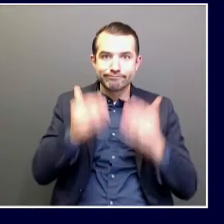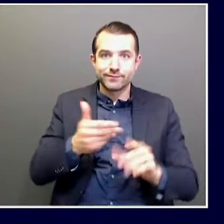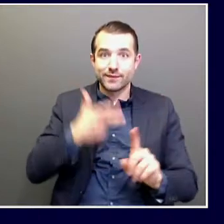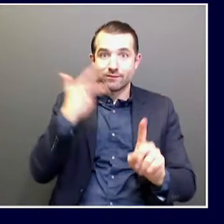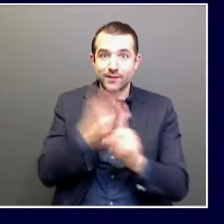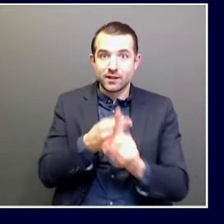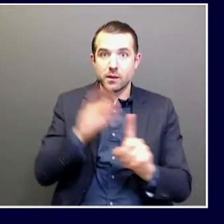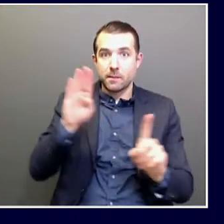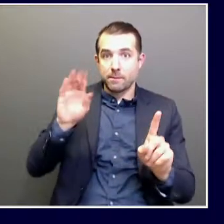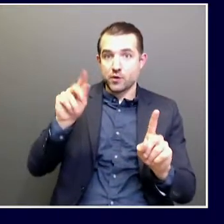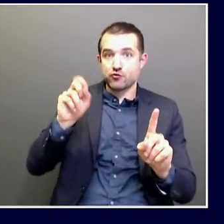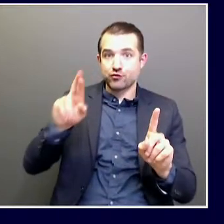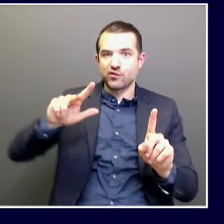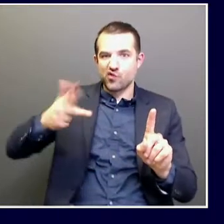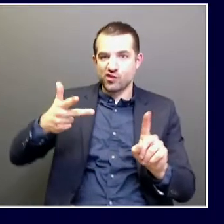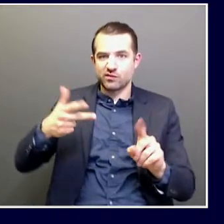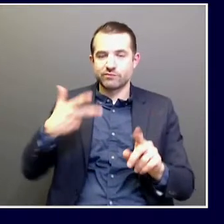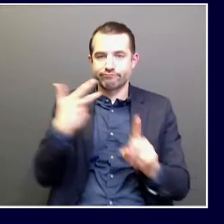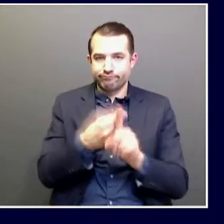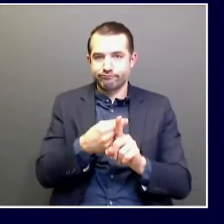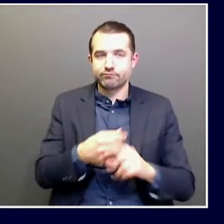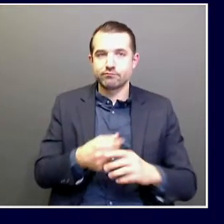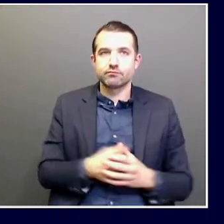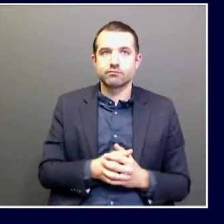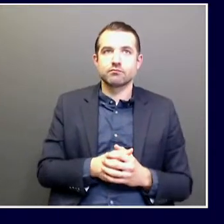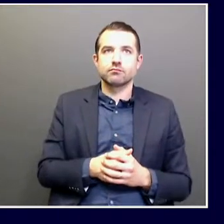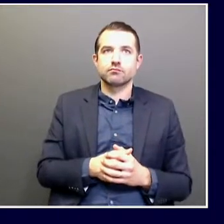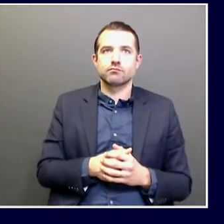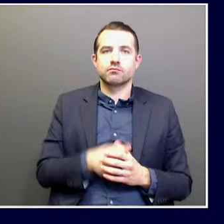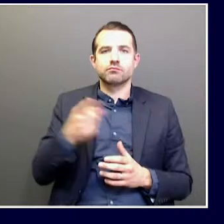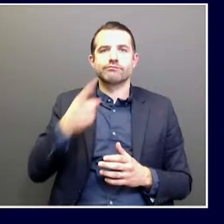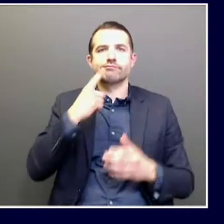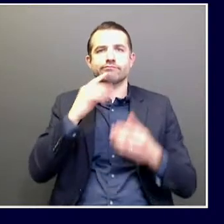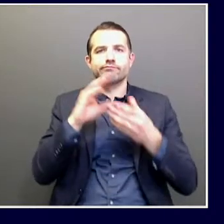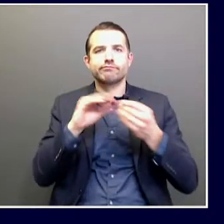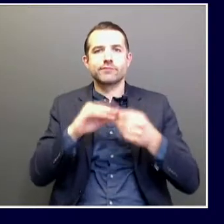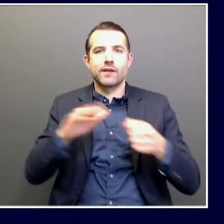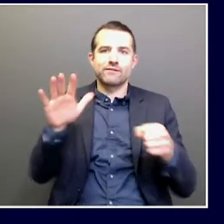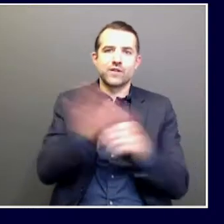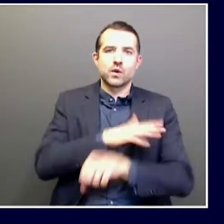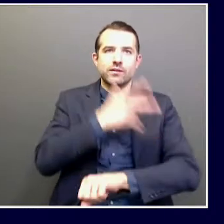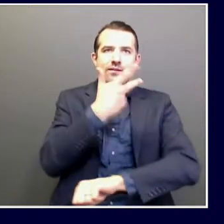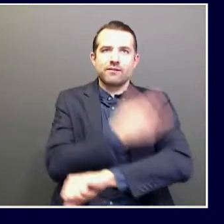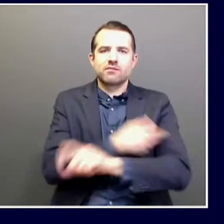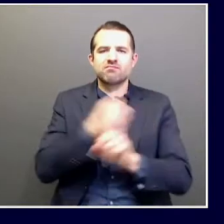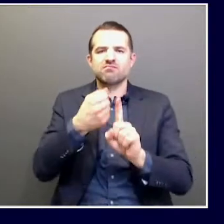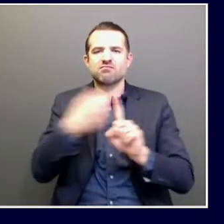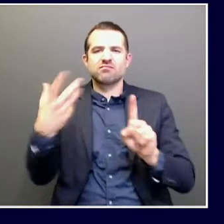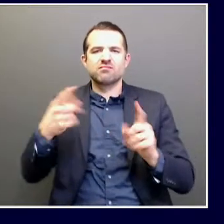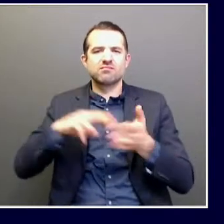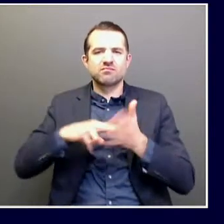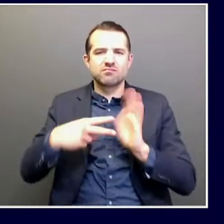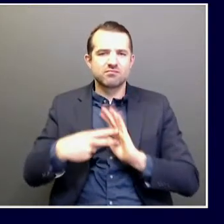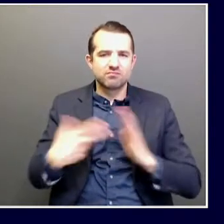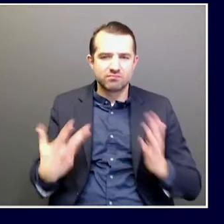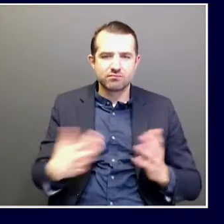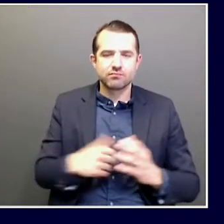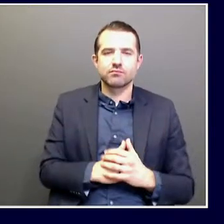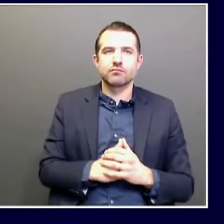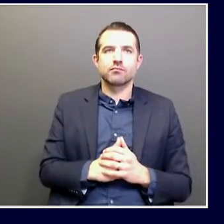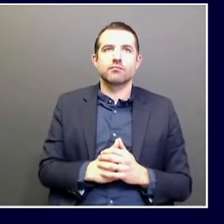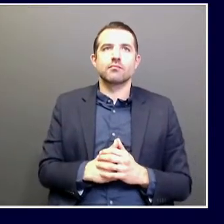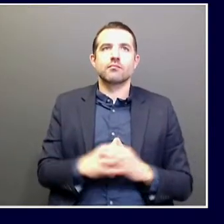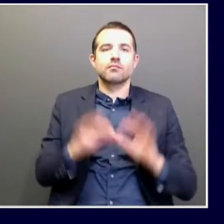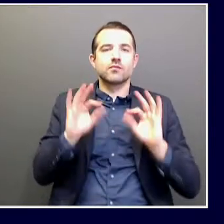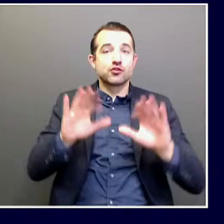fully vaccinated? Does it still remain the same as we sit here today? Yeah, Brian, that's a really great question. It's one that I've